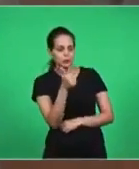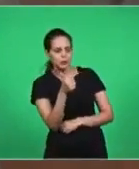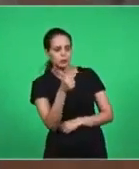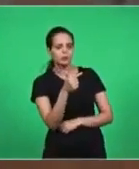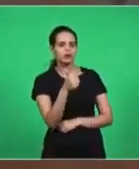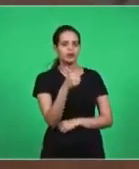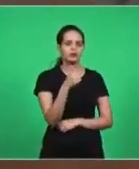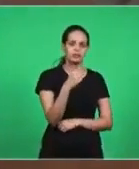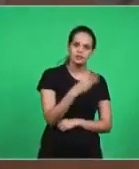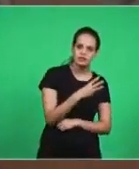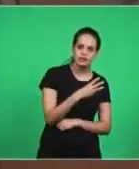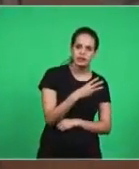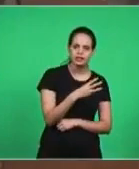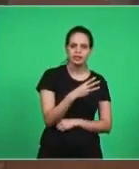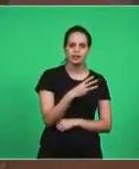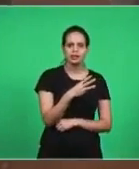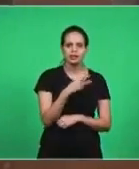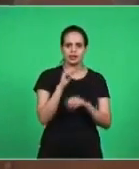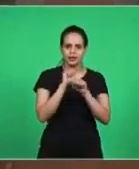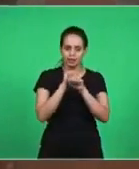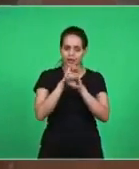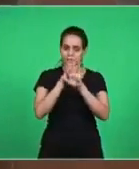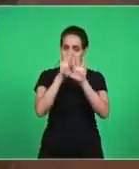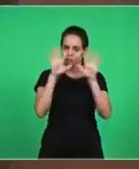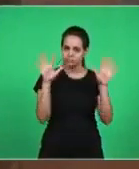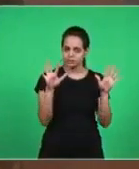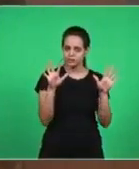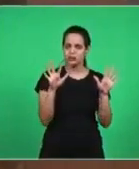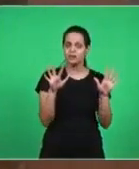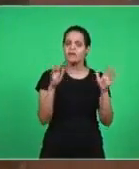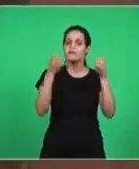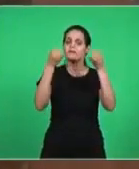Gilson, let me just say something. I'm sorry, Gilson.